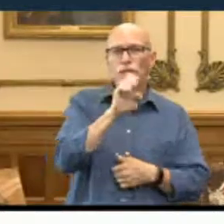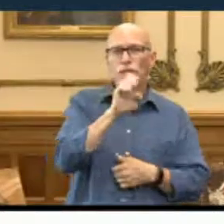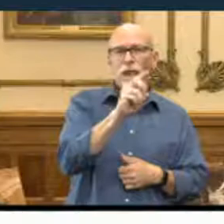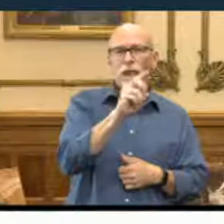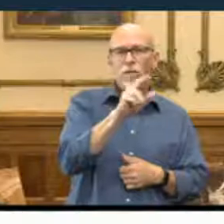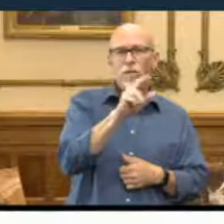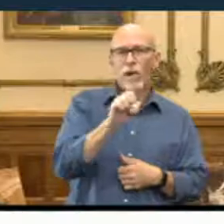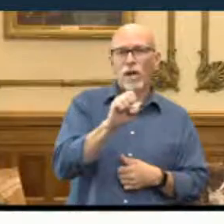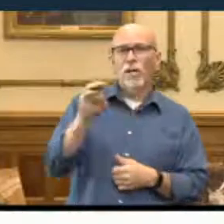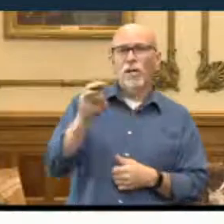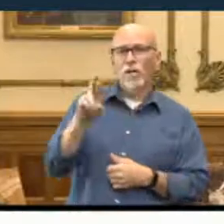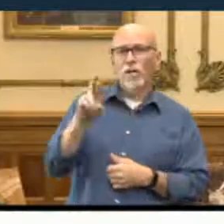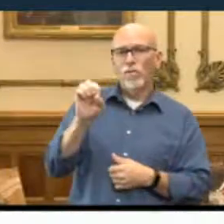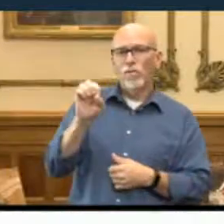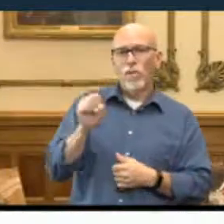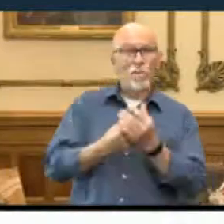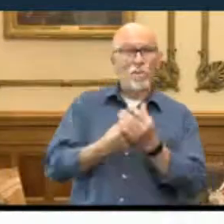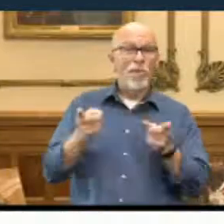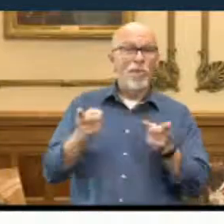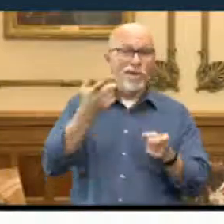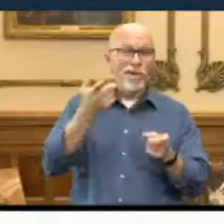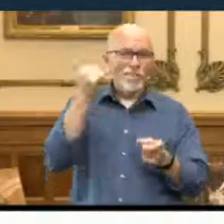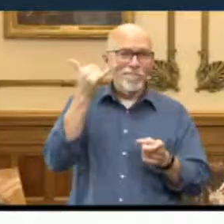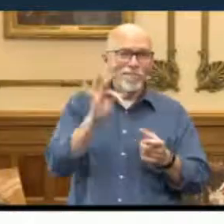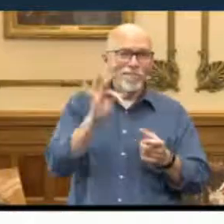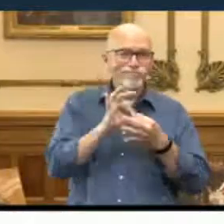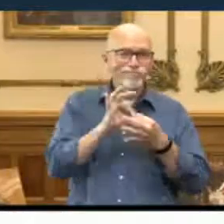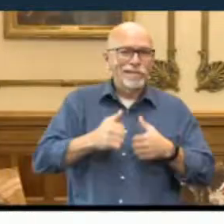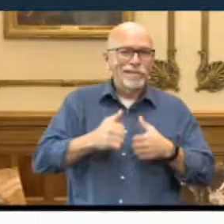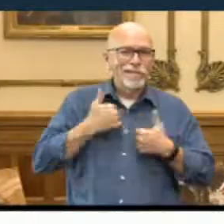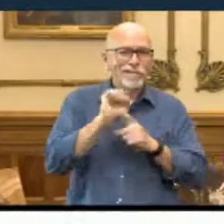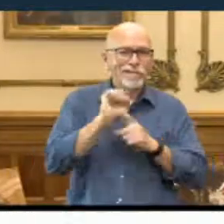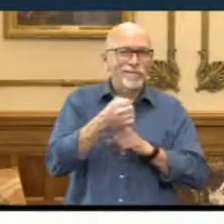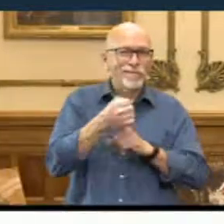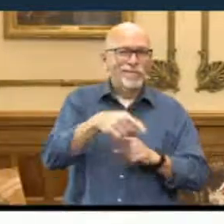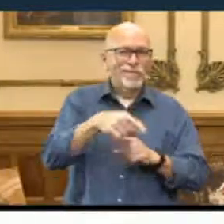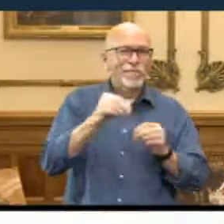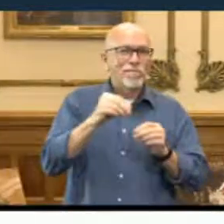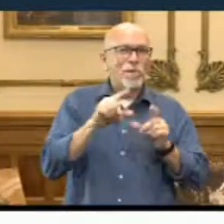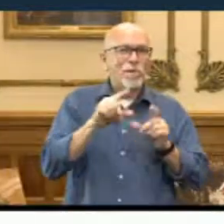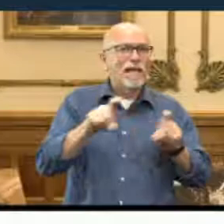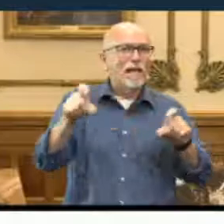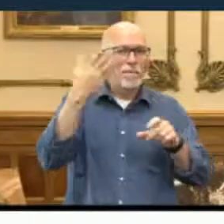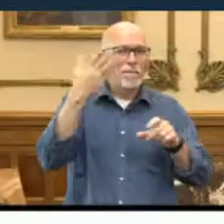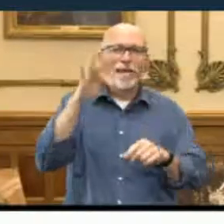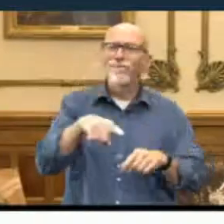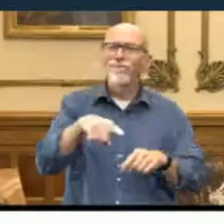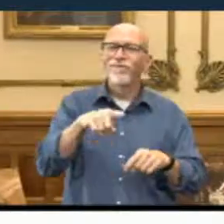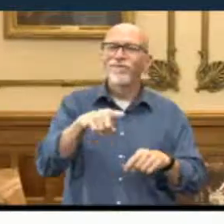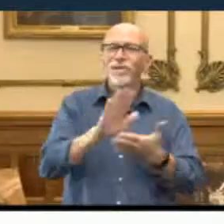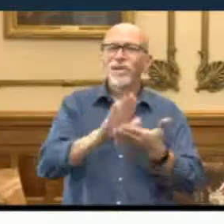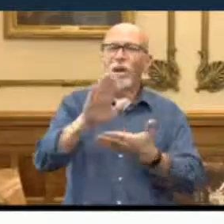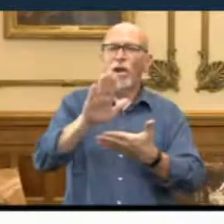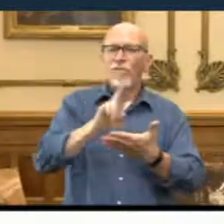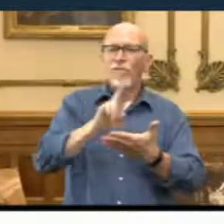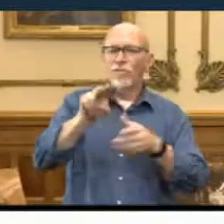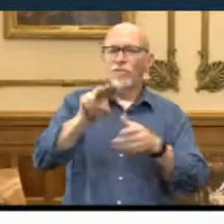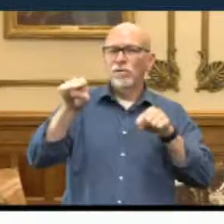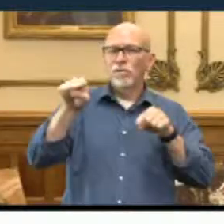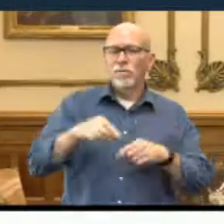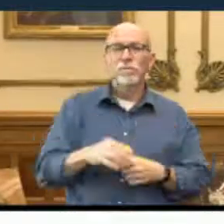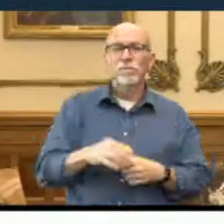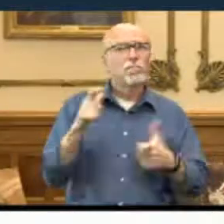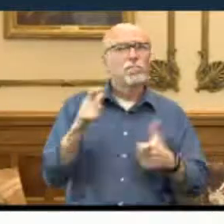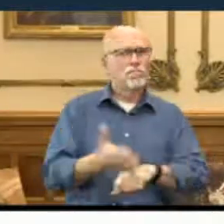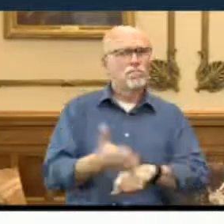and Monroe, and both are due to congregate living settings and large-scale testing tied to university settings. This is a big improvement